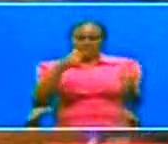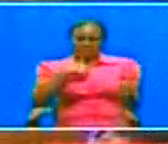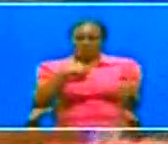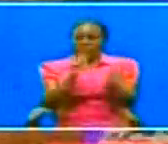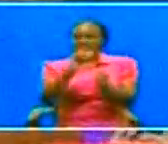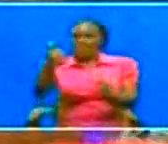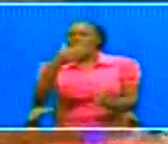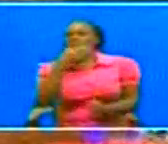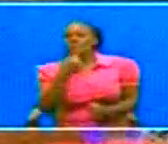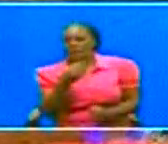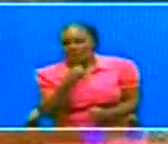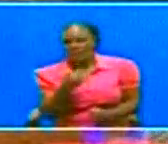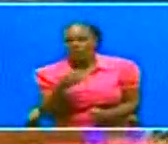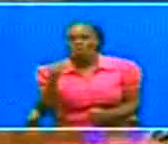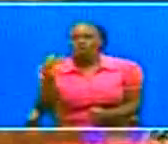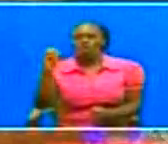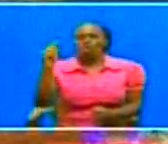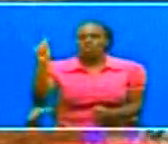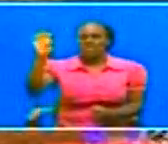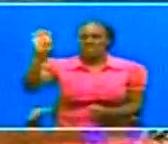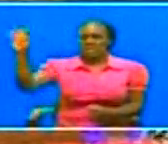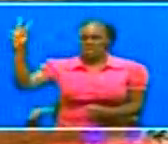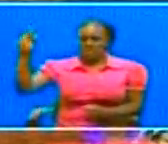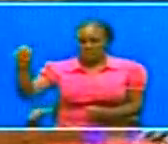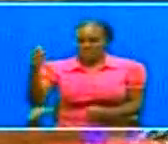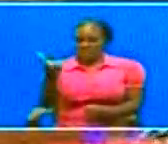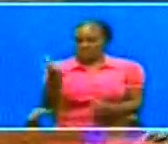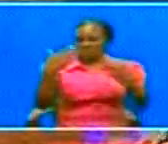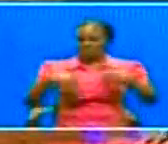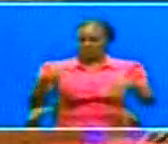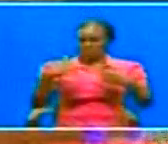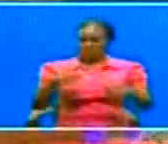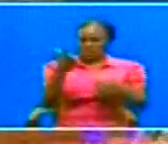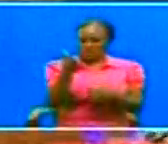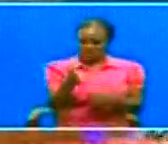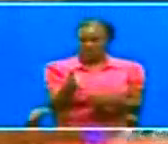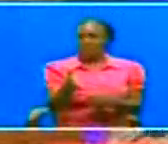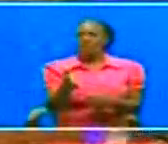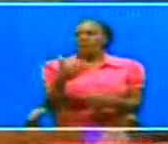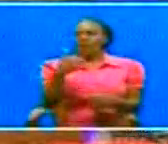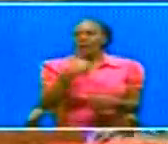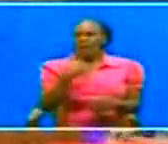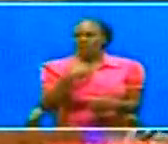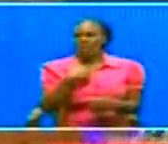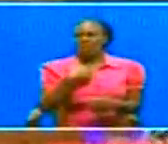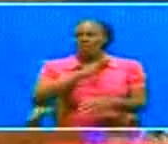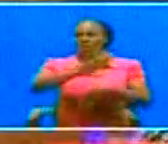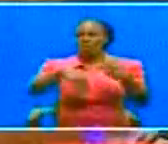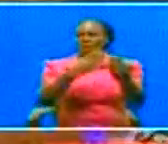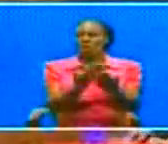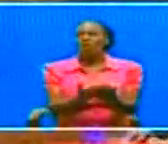Austin. He hooked me up with Tricky Stewart. And these are people who've worked with Britney Spears, TLC, all these, you